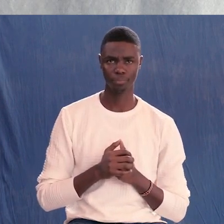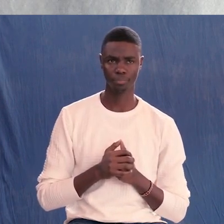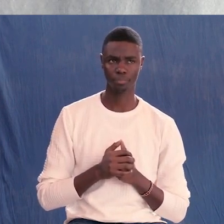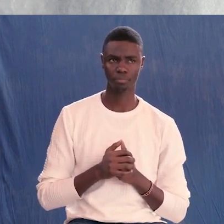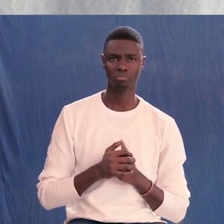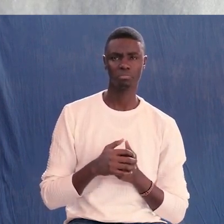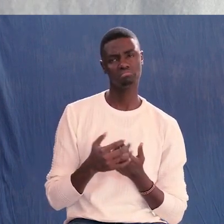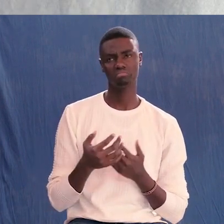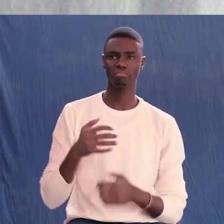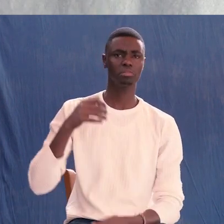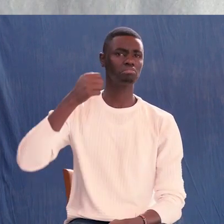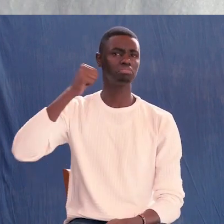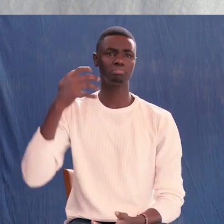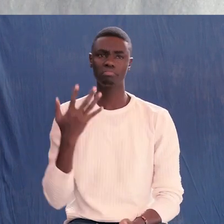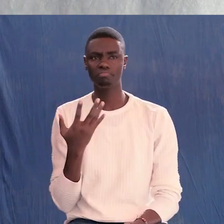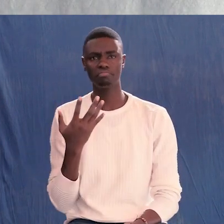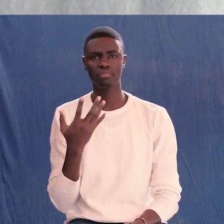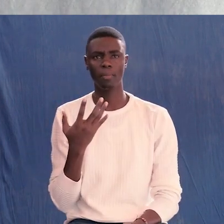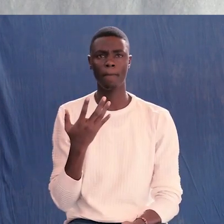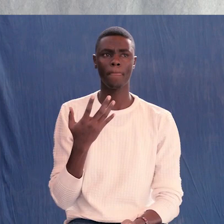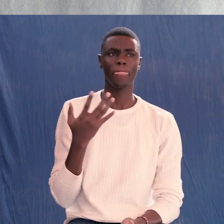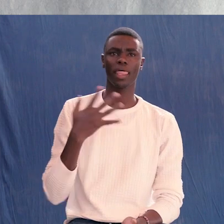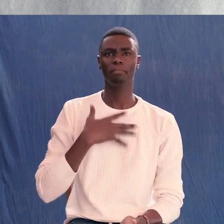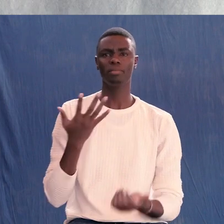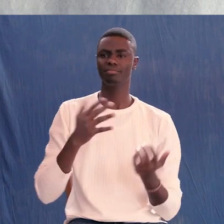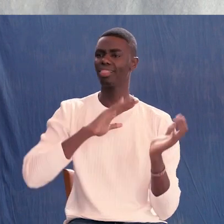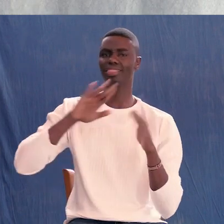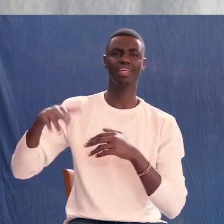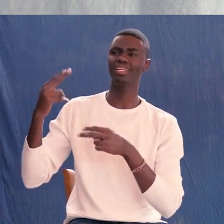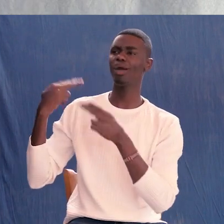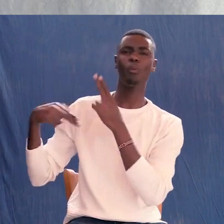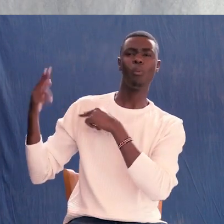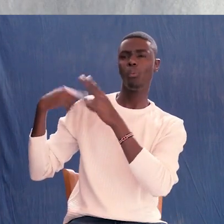It kind of sounds outdated, not with it.